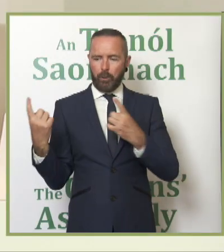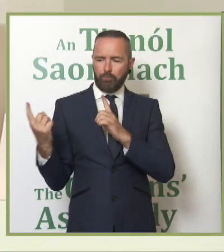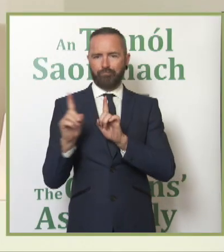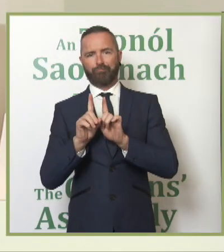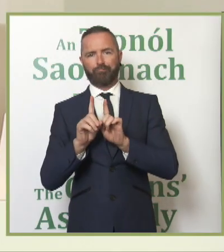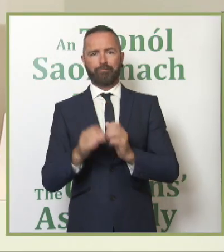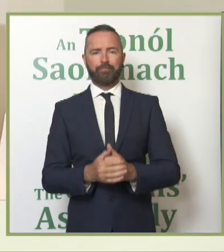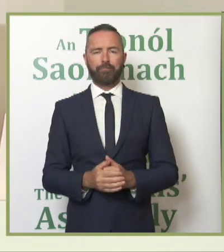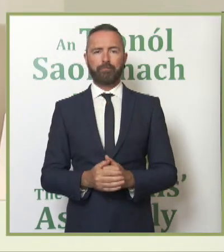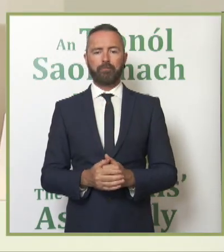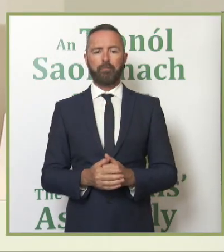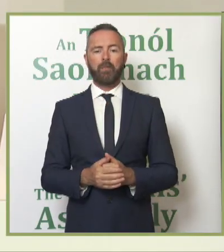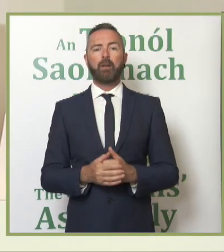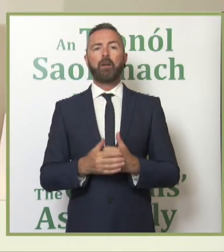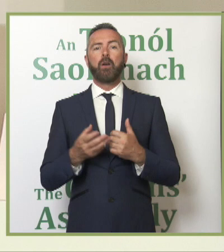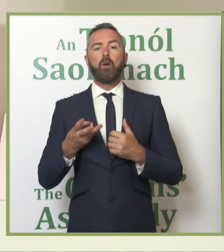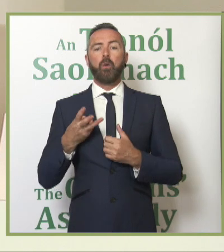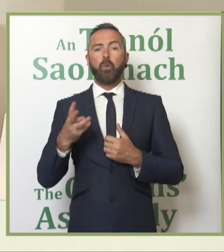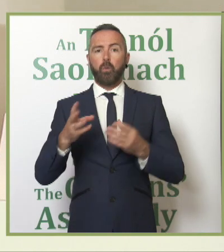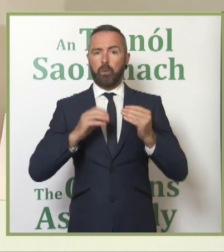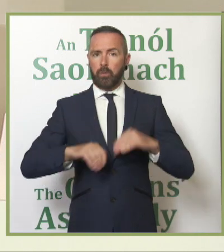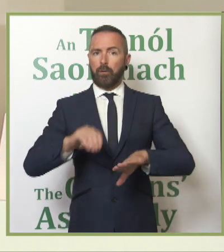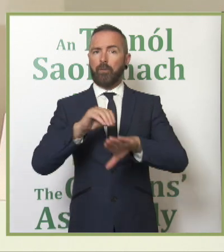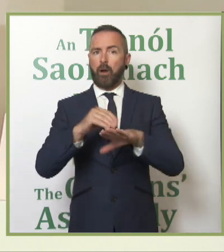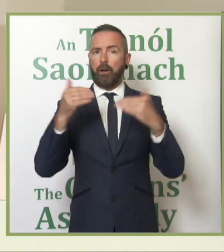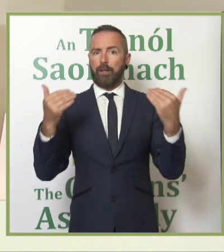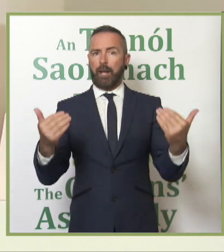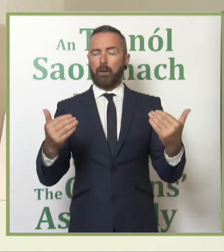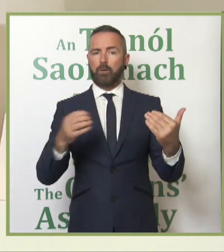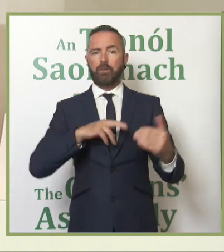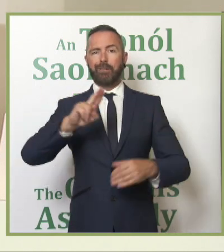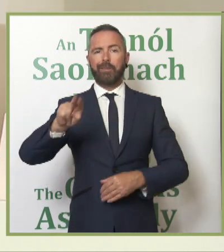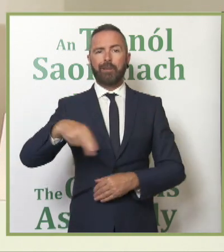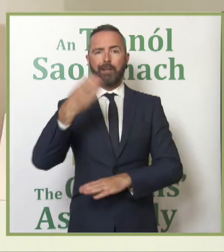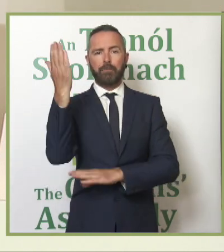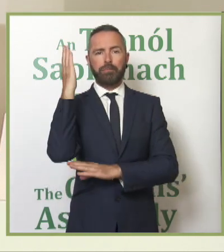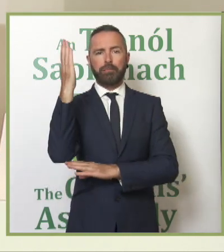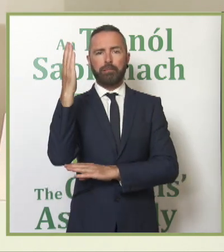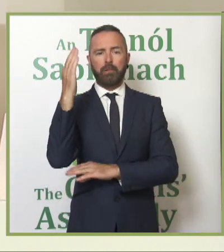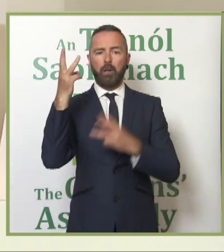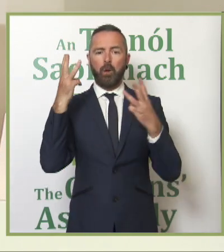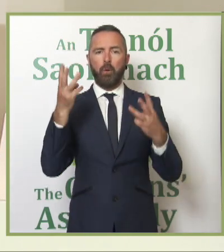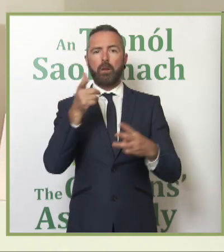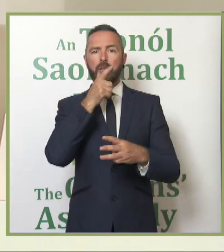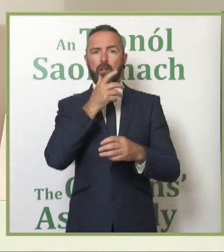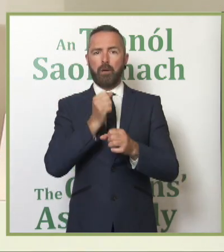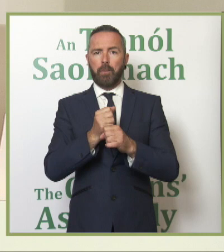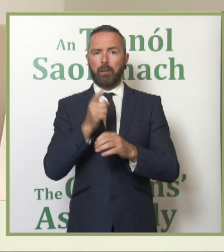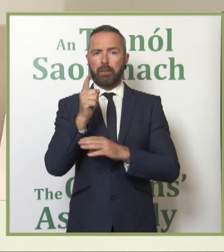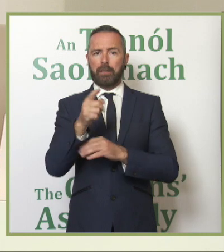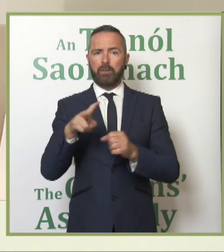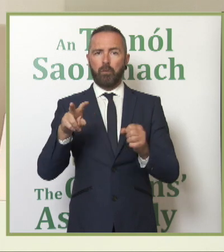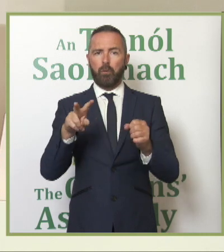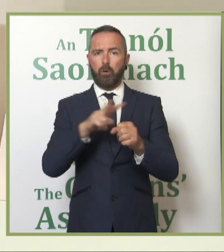We're going to move, and we've made a couple of minutes in the early start of the process. We're going to move now to the next piece, which we just want to bring it through the